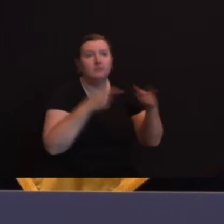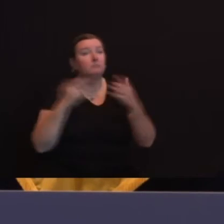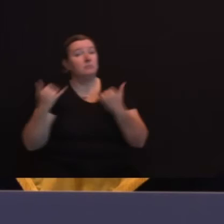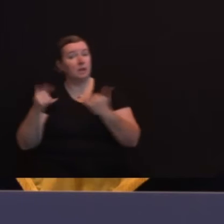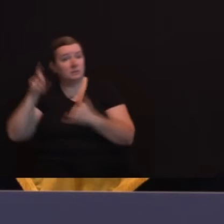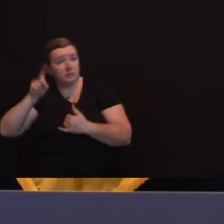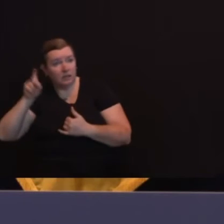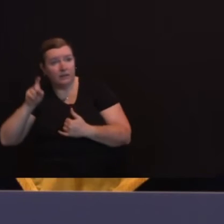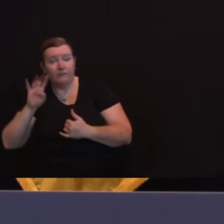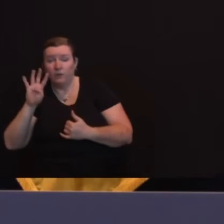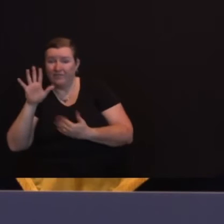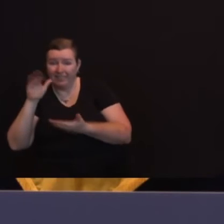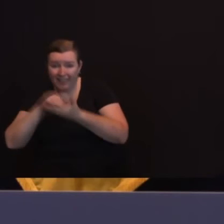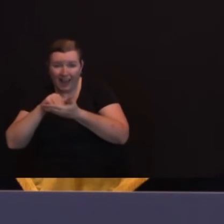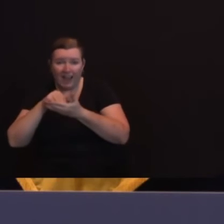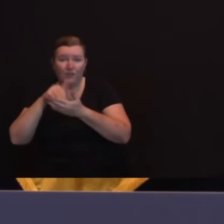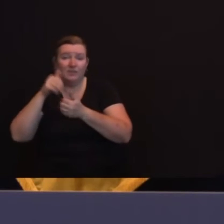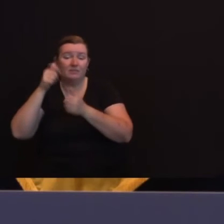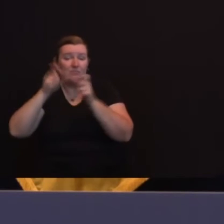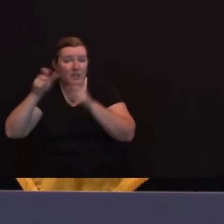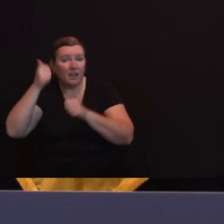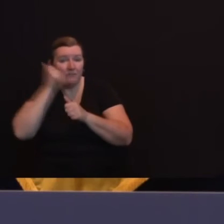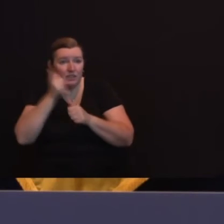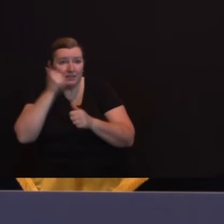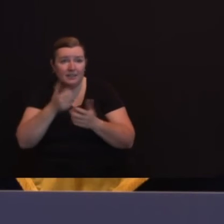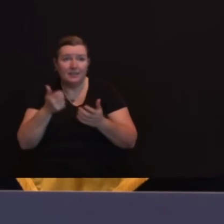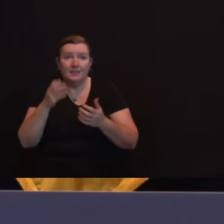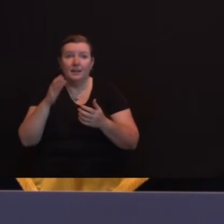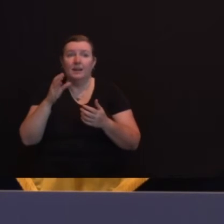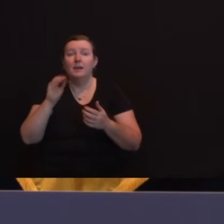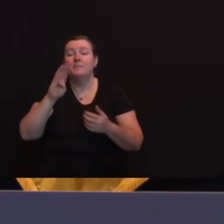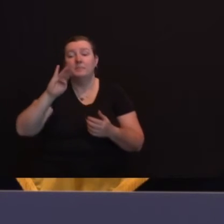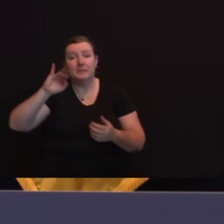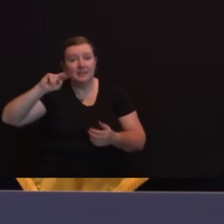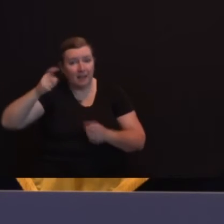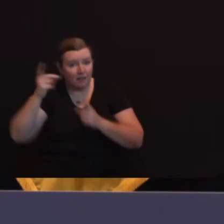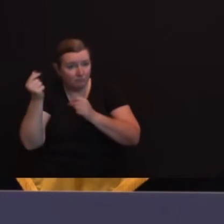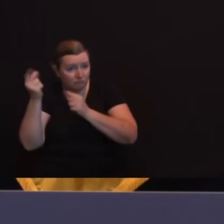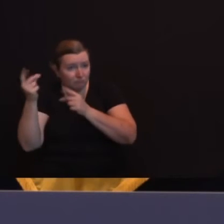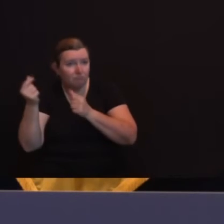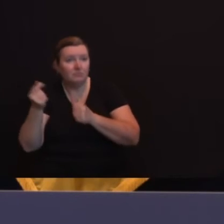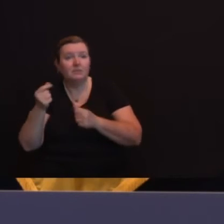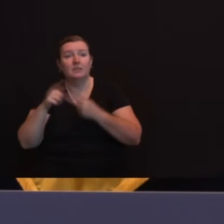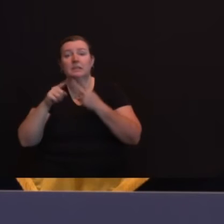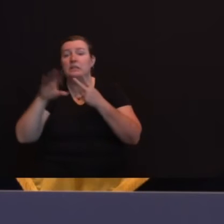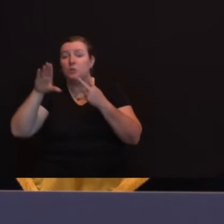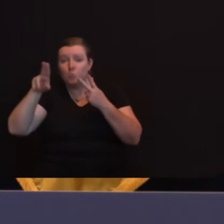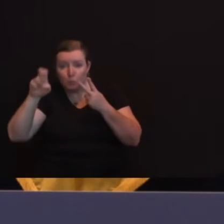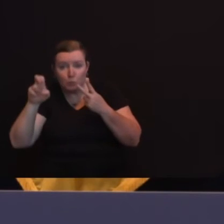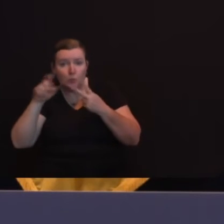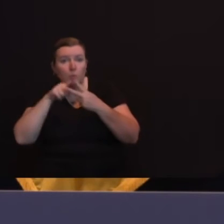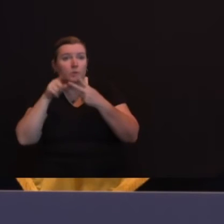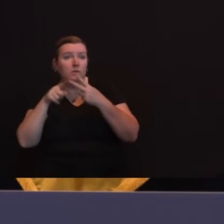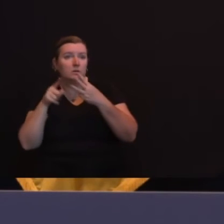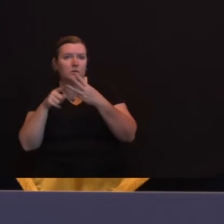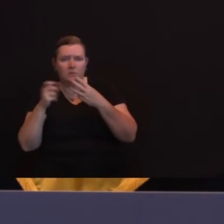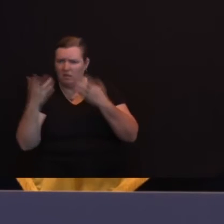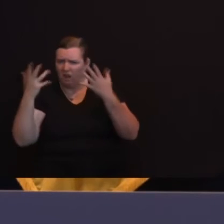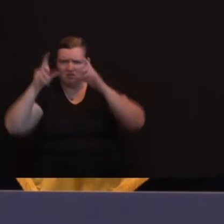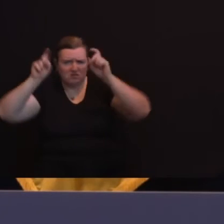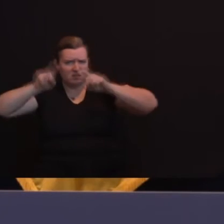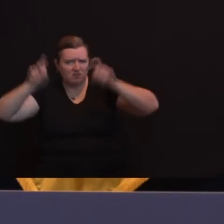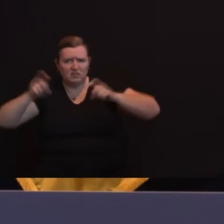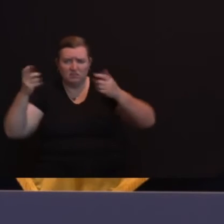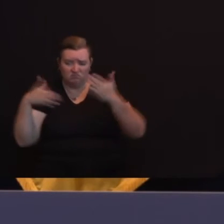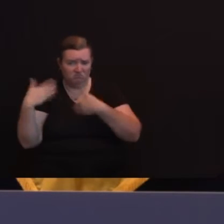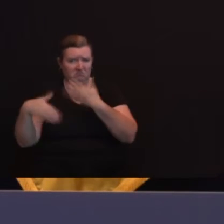45,000 plus the Binax, plus the Q coming on. We have a massive amount of testing capacity that we didn't have then.